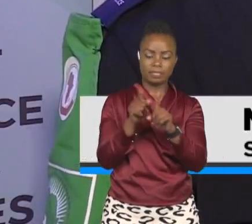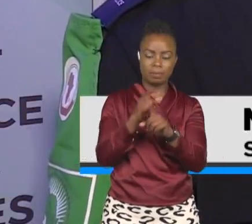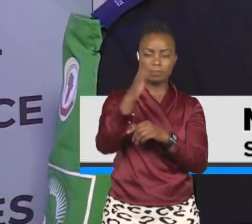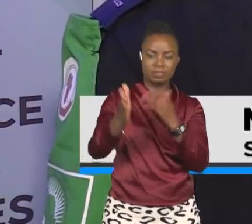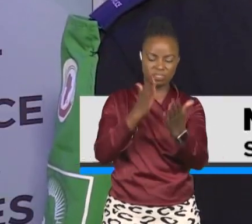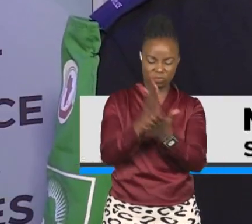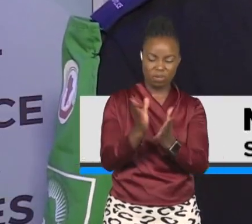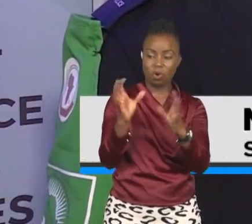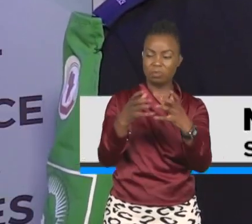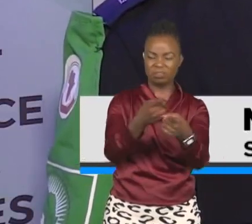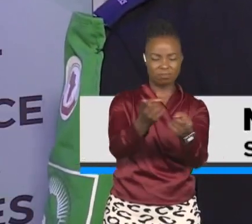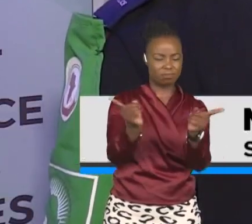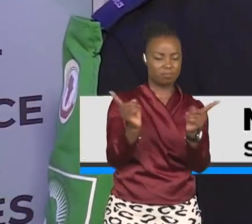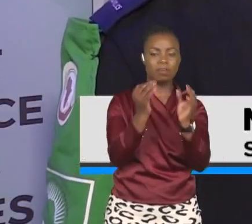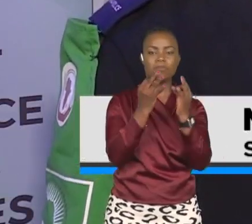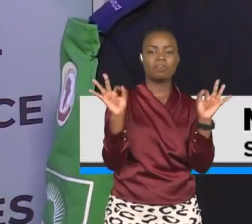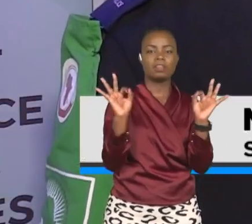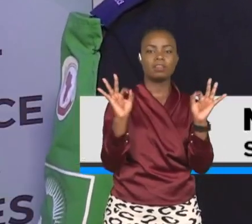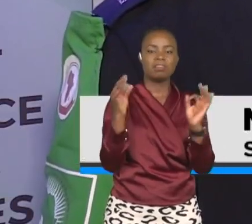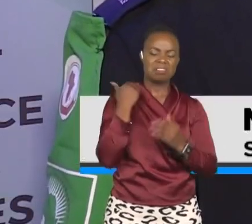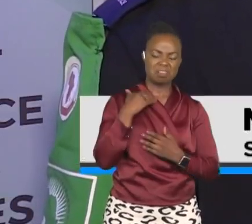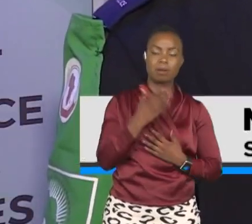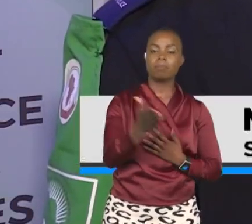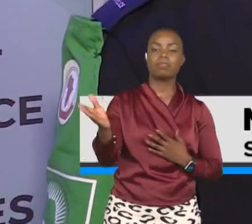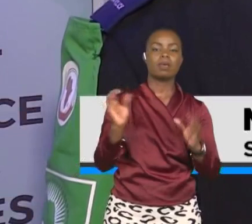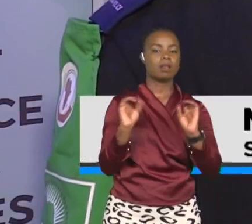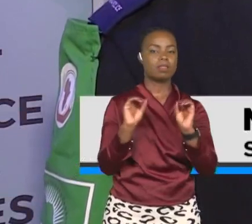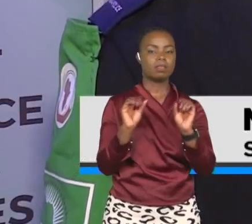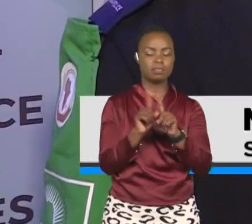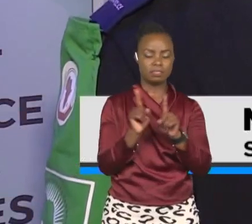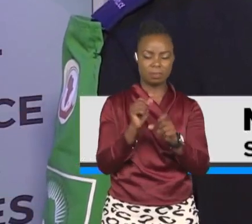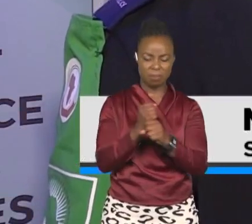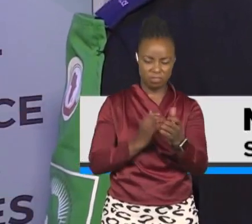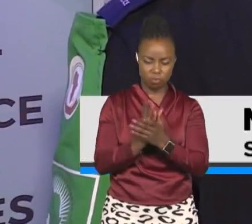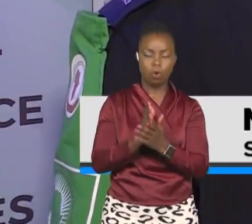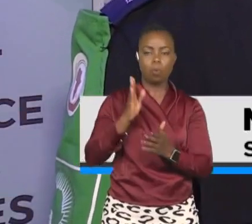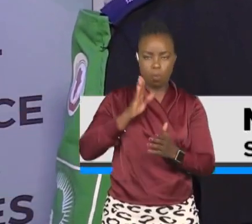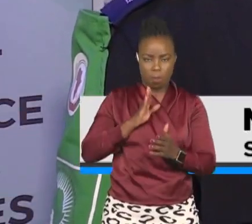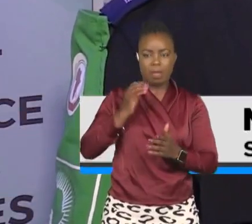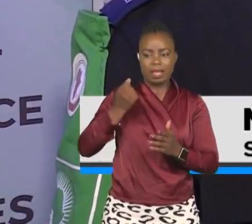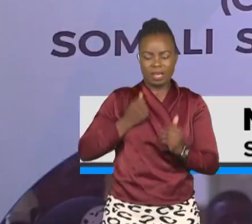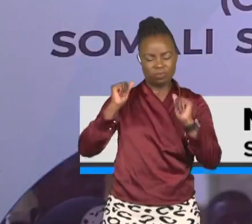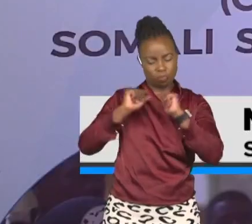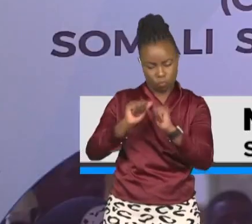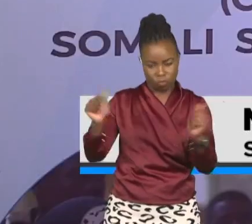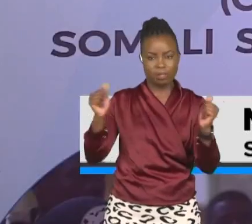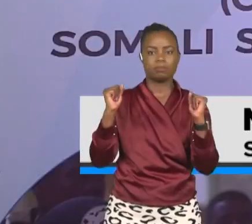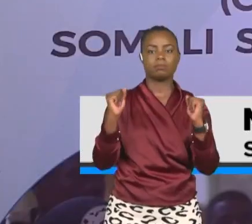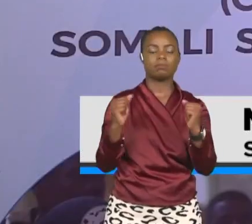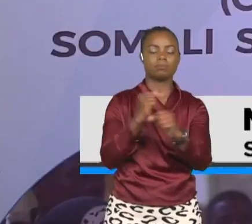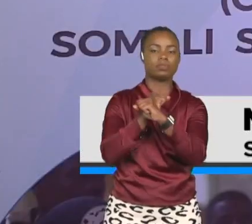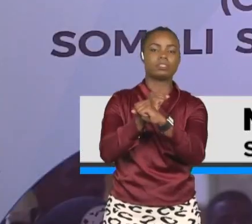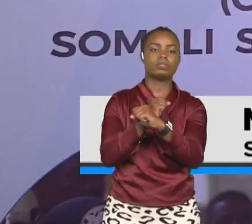that the communities are free of crime, to make sure that our women and girls are well protected in our society. The purpose for